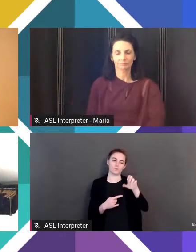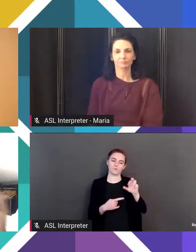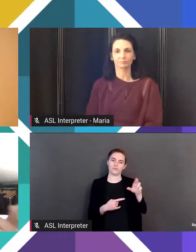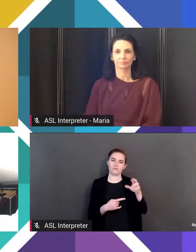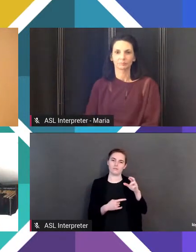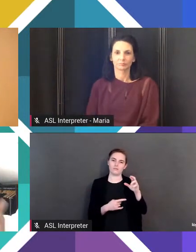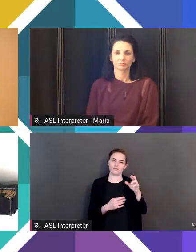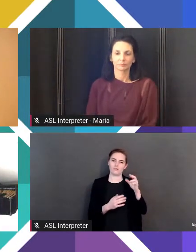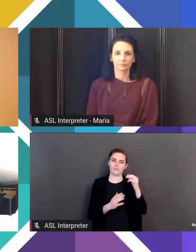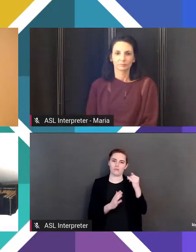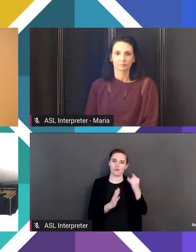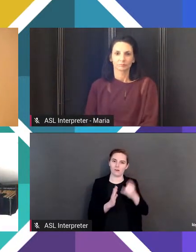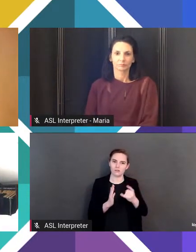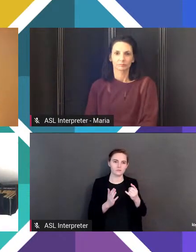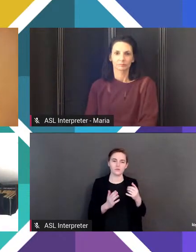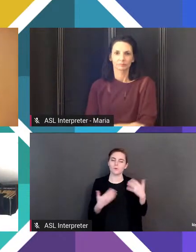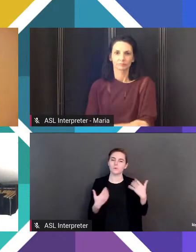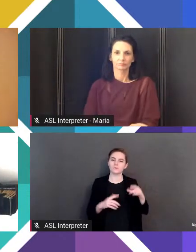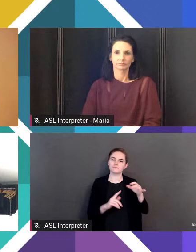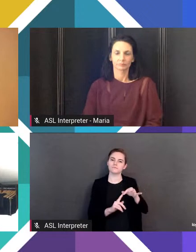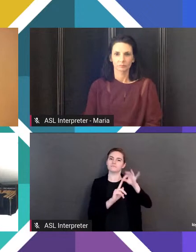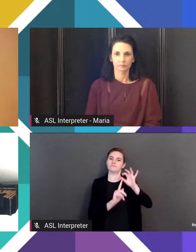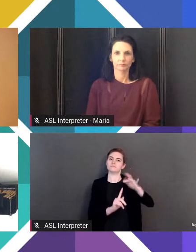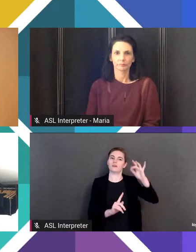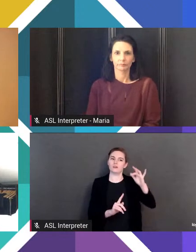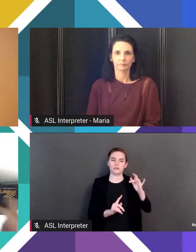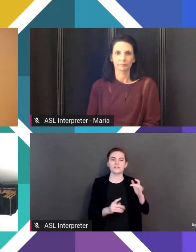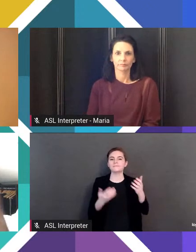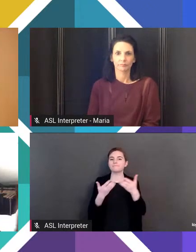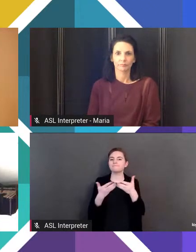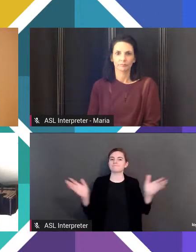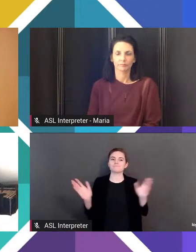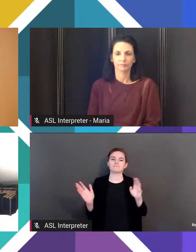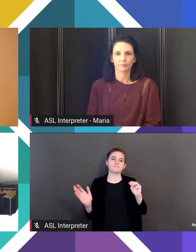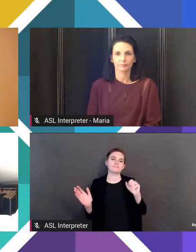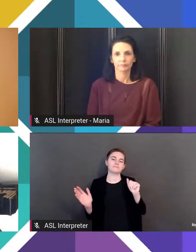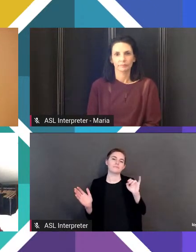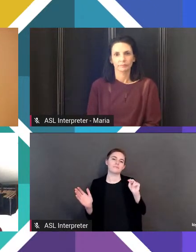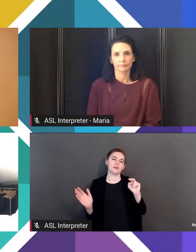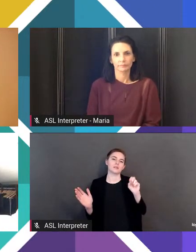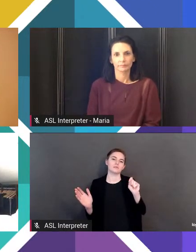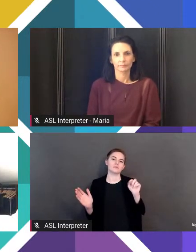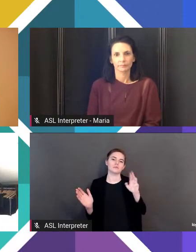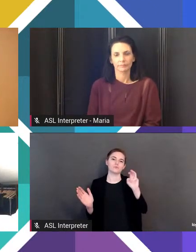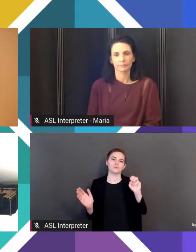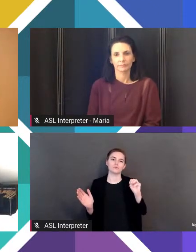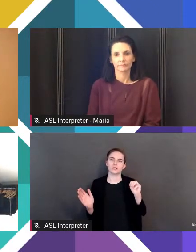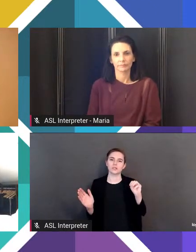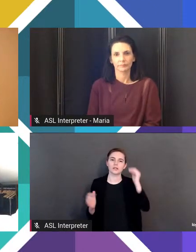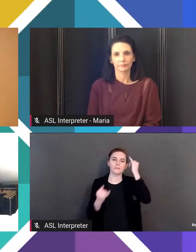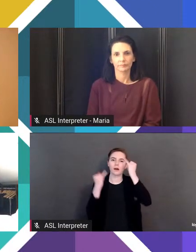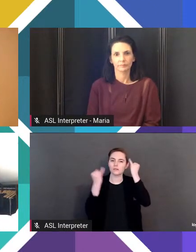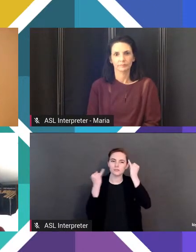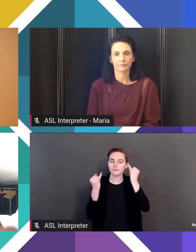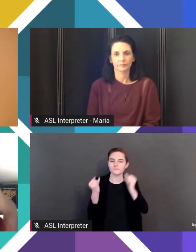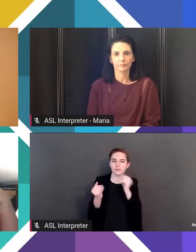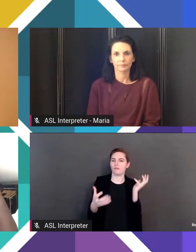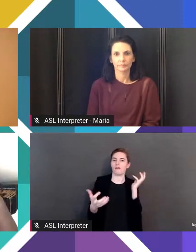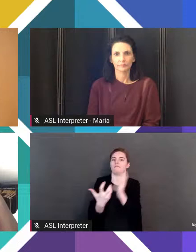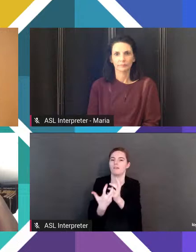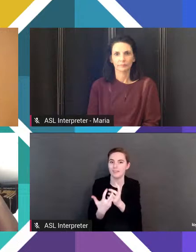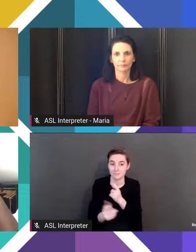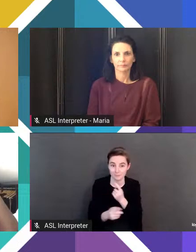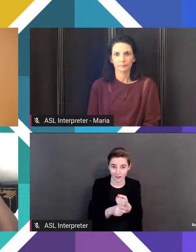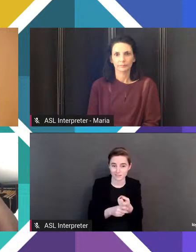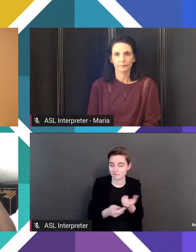in speaking to those mainstream ideologies, that it doesn't fit within those, right? I think, and I,